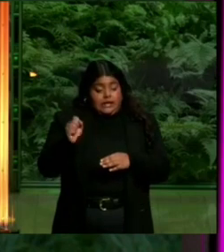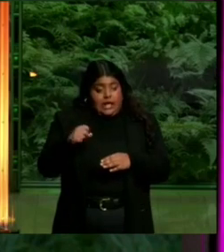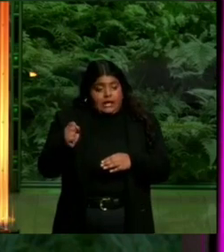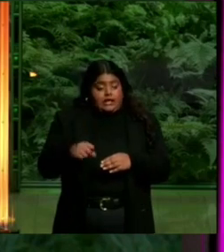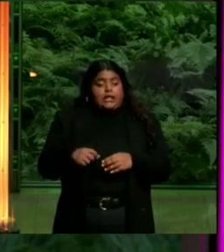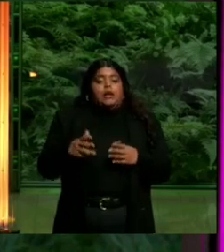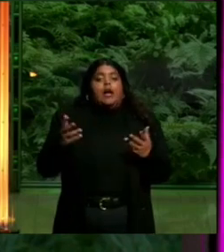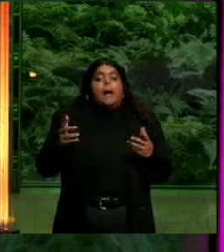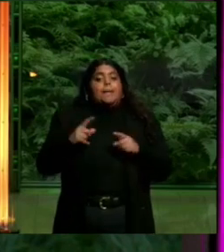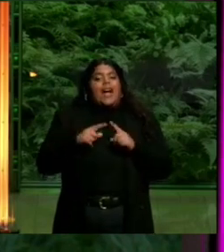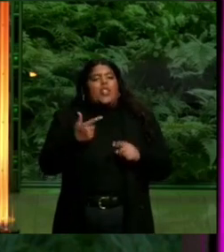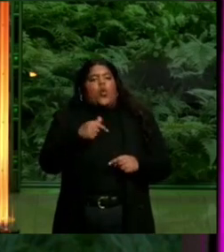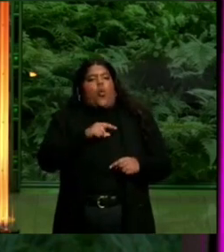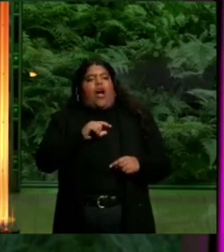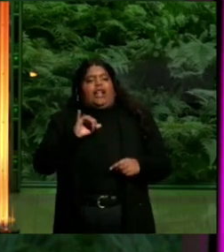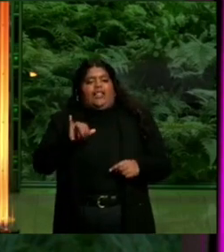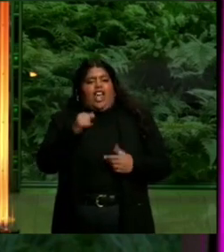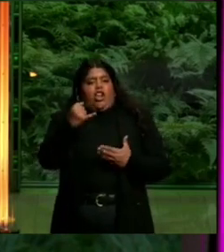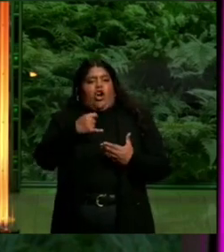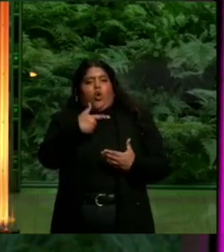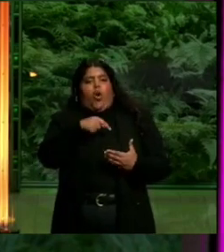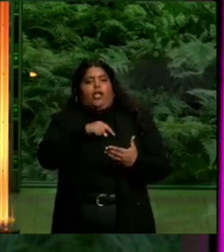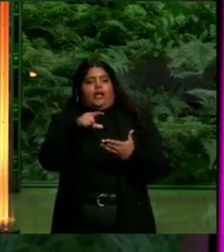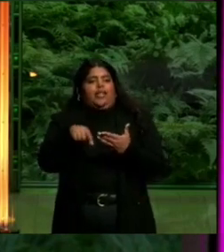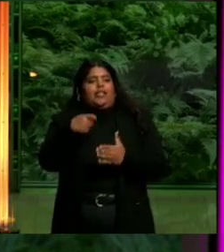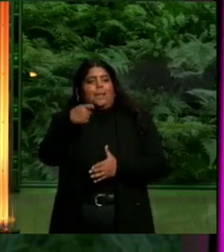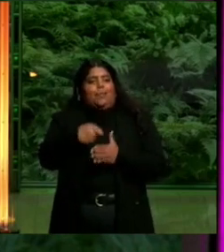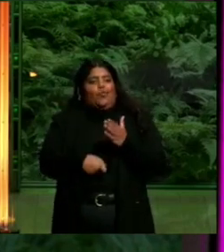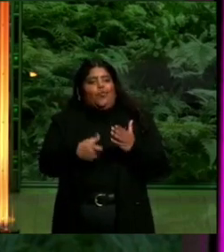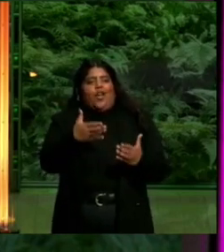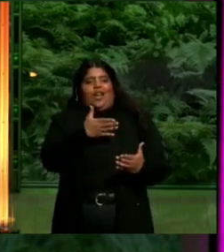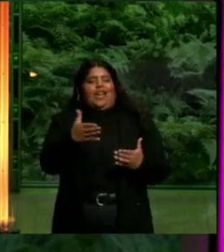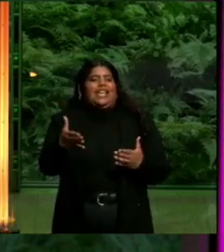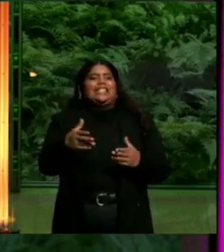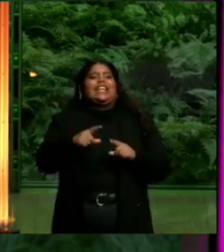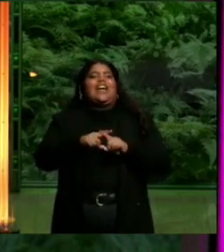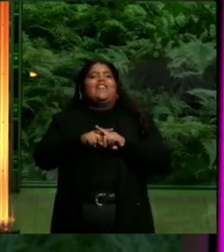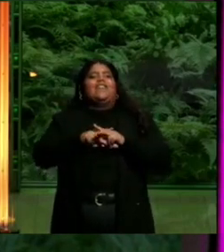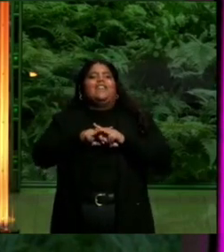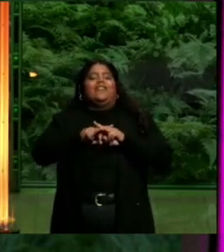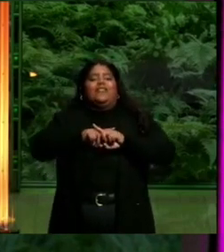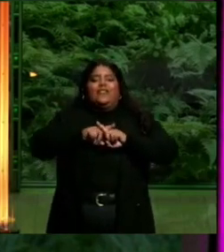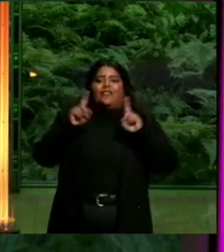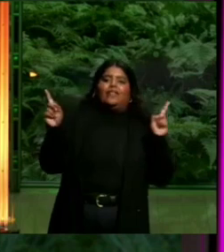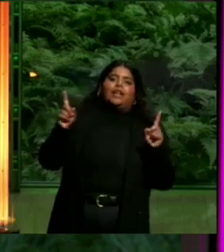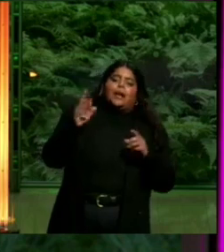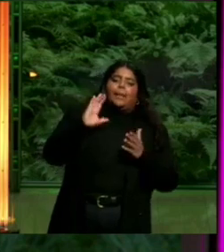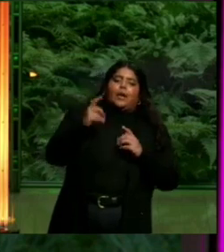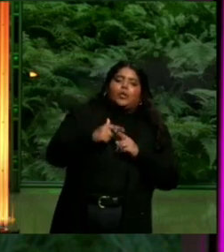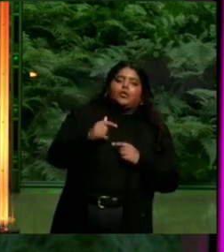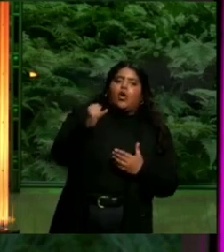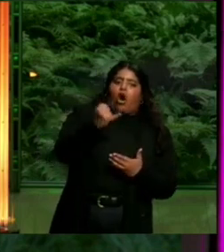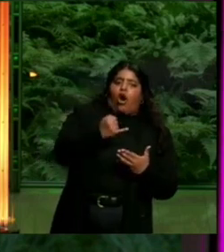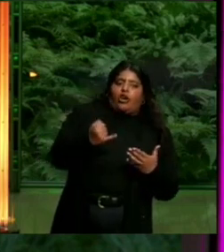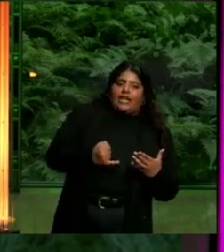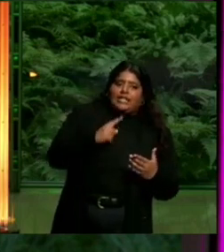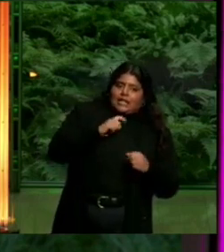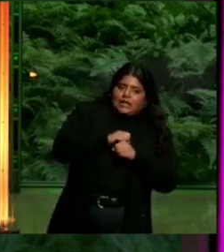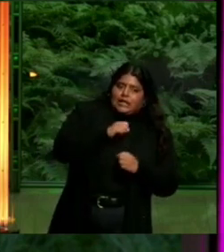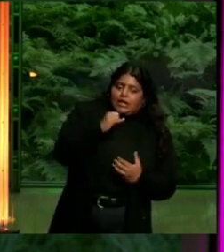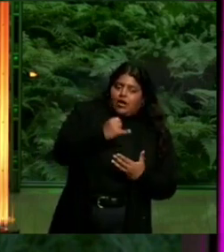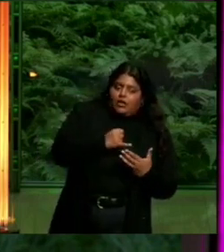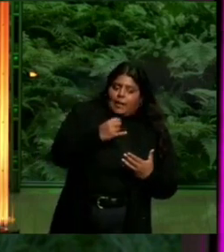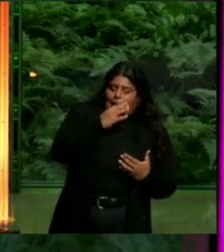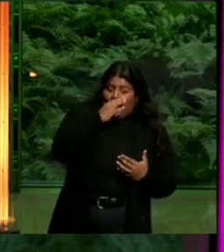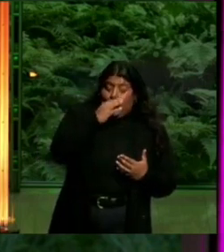but the quality of that art and the price point of that art is so different than what an artist would create that I don't know. And to be